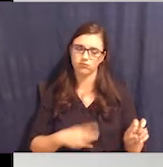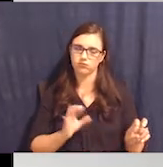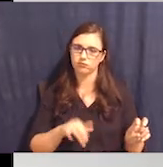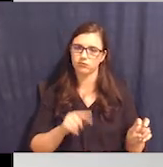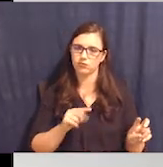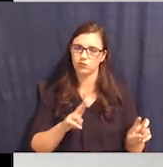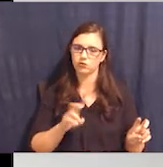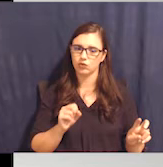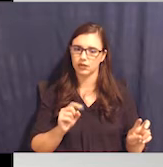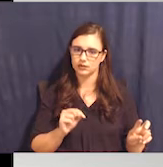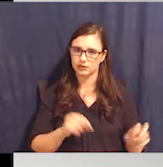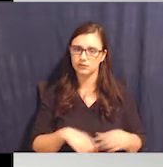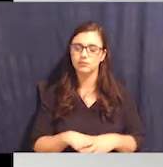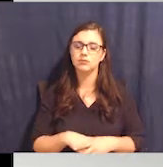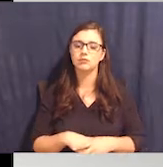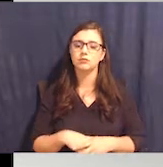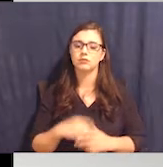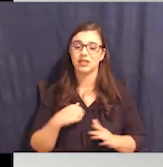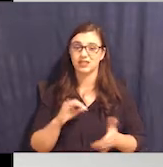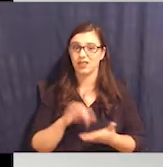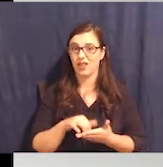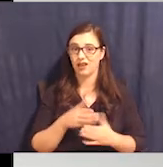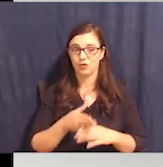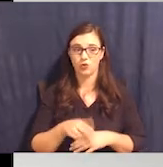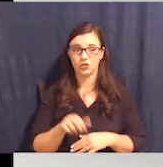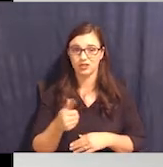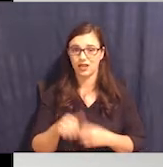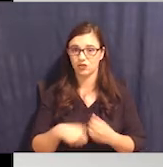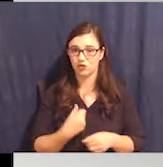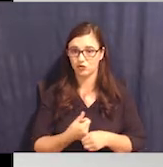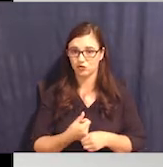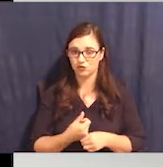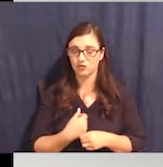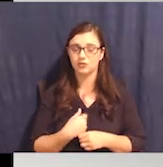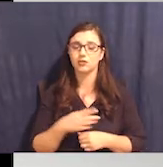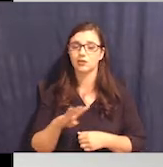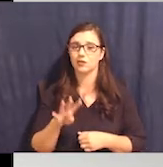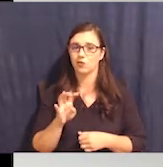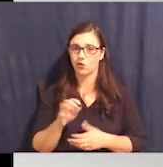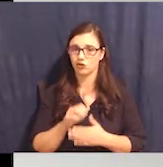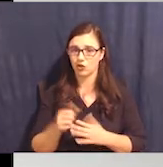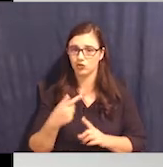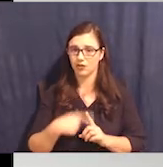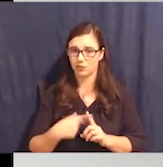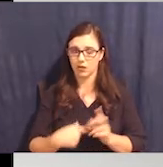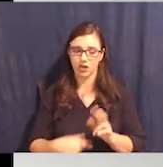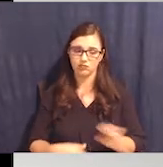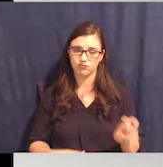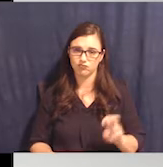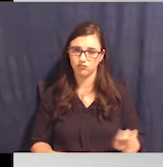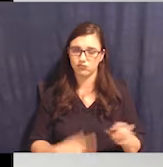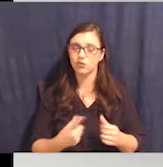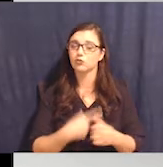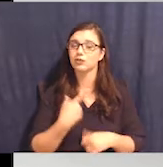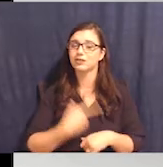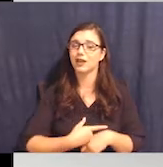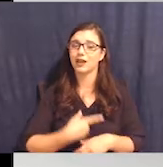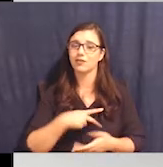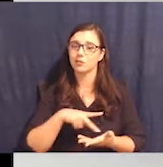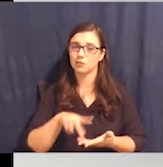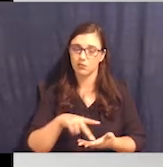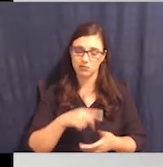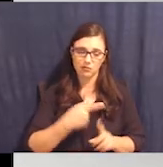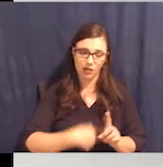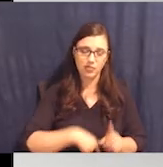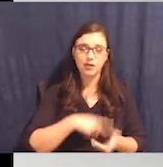the trust. And I did this for over 10 years. I put $400 a month. First day of the